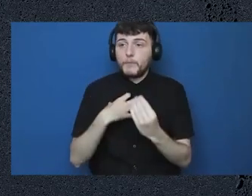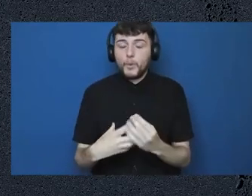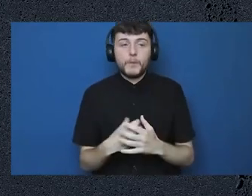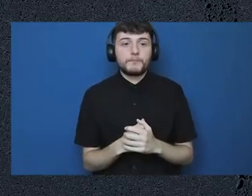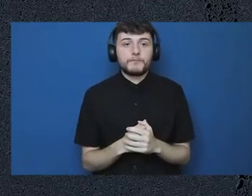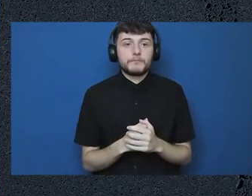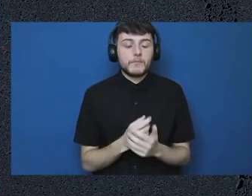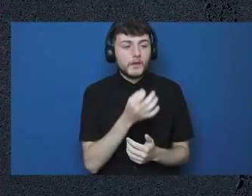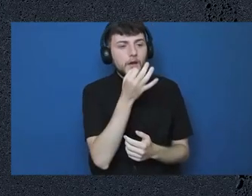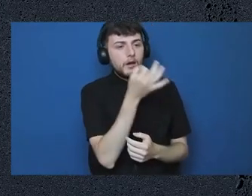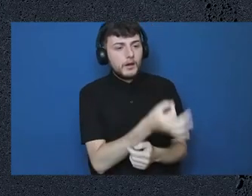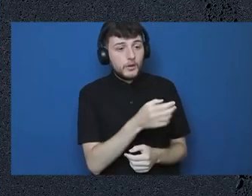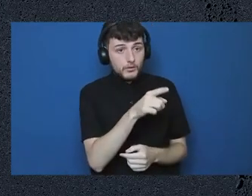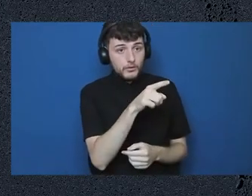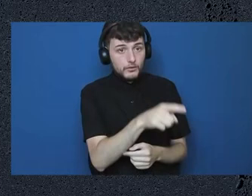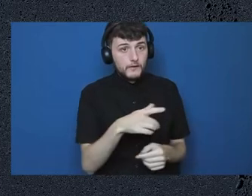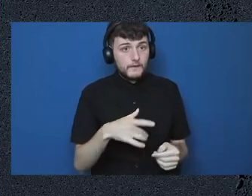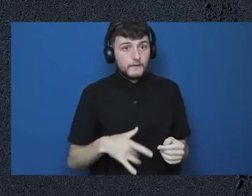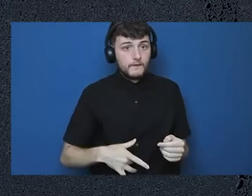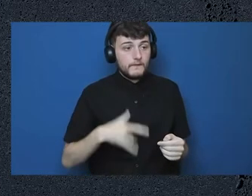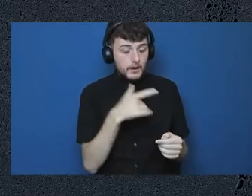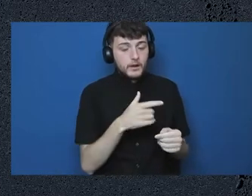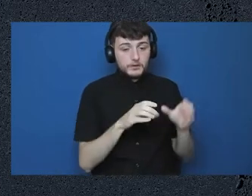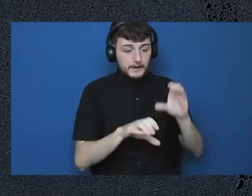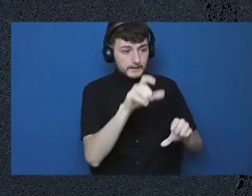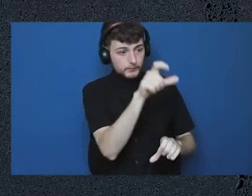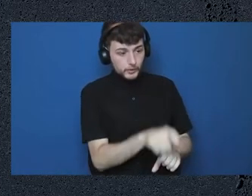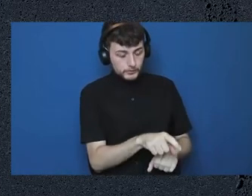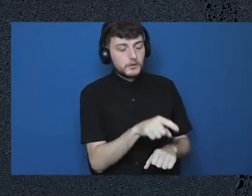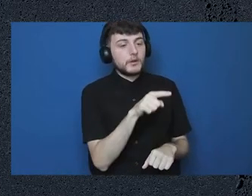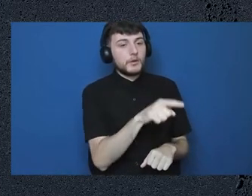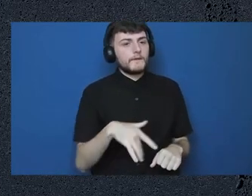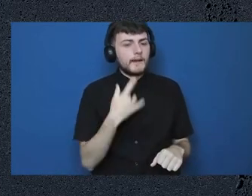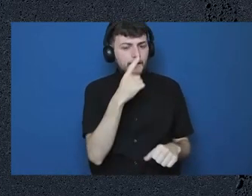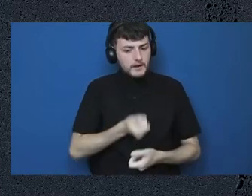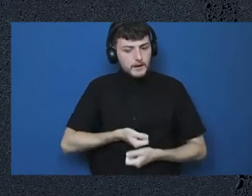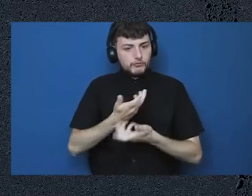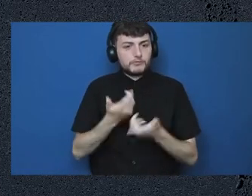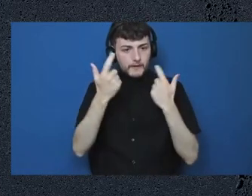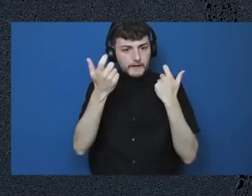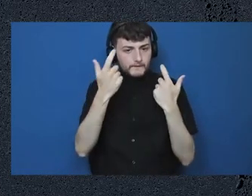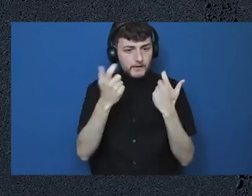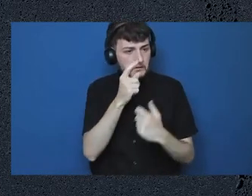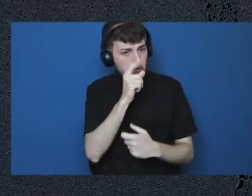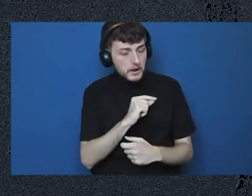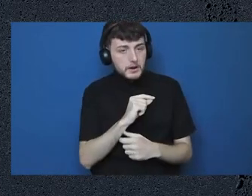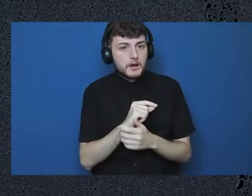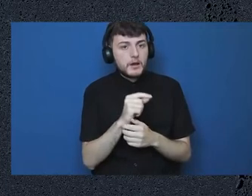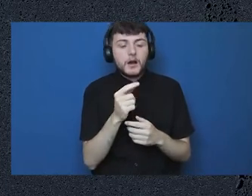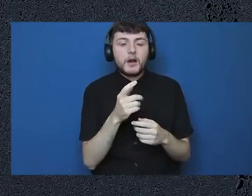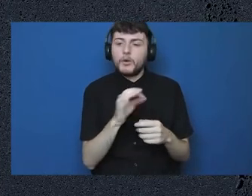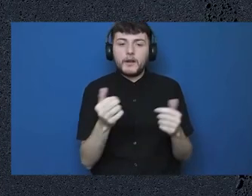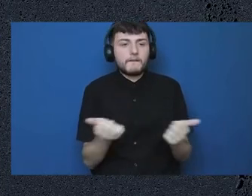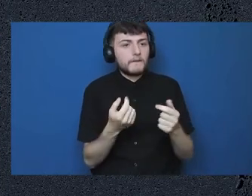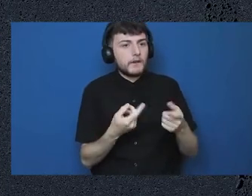express your creative self as a scientist? Because science, we don't have this conversation enough, but science is fundamentally